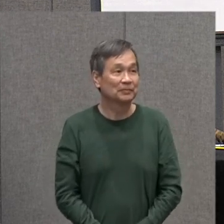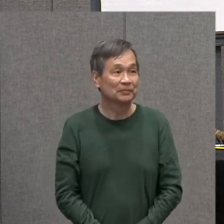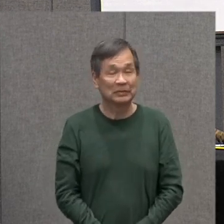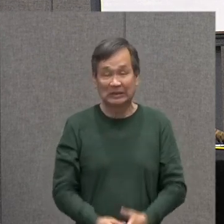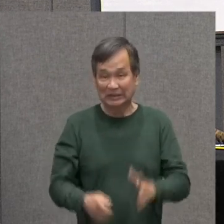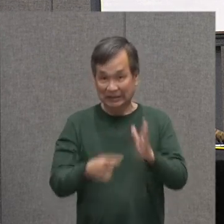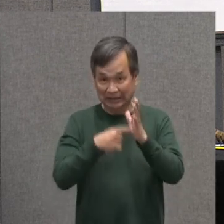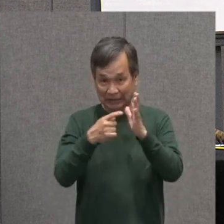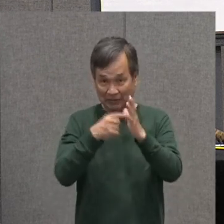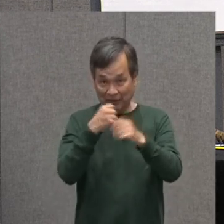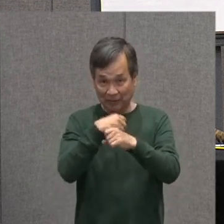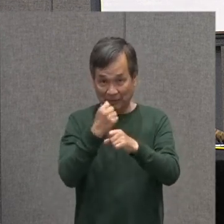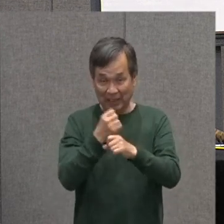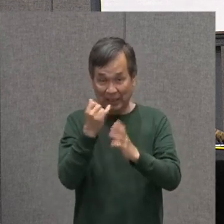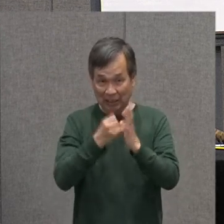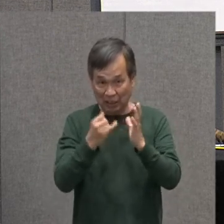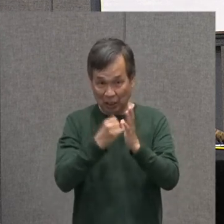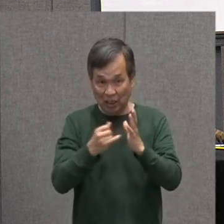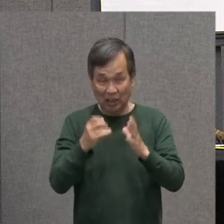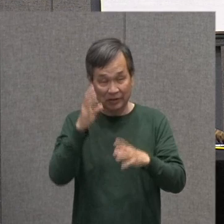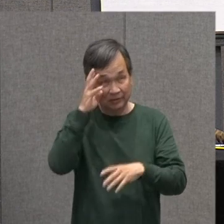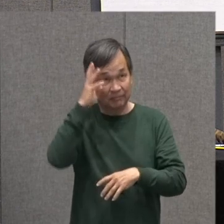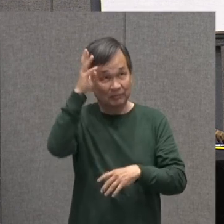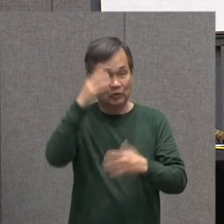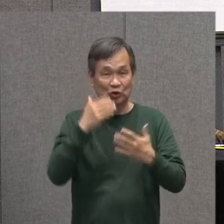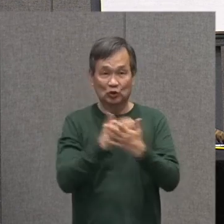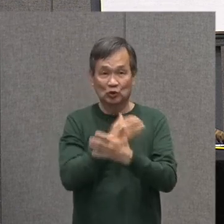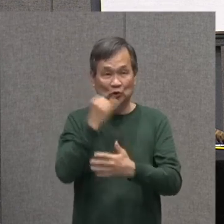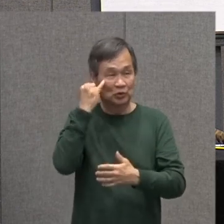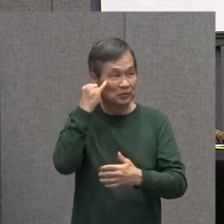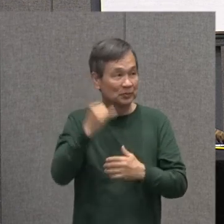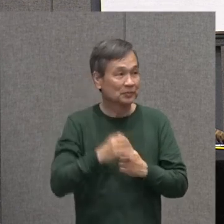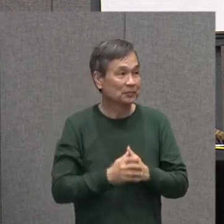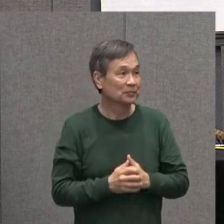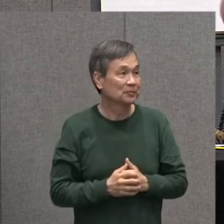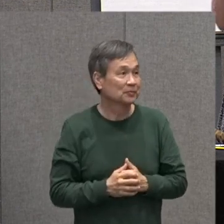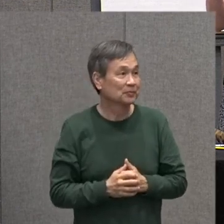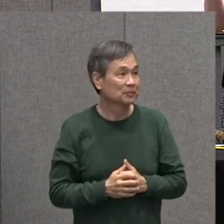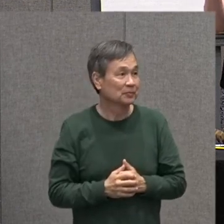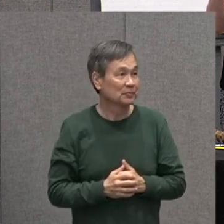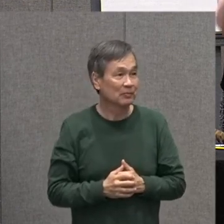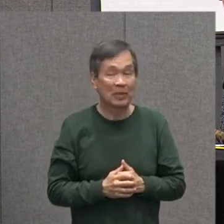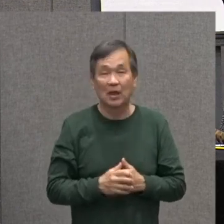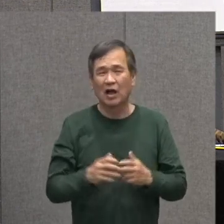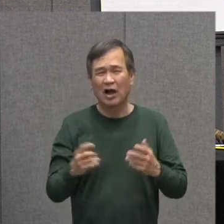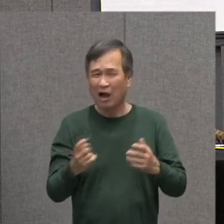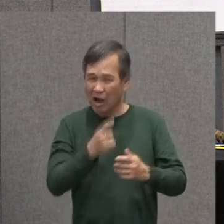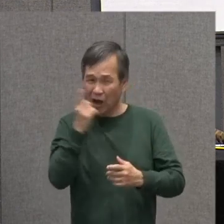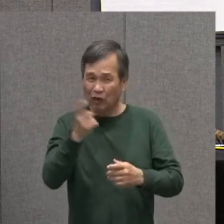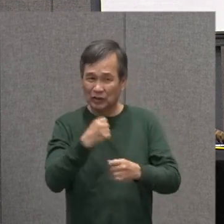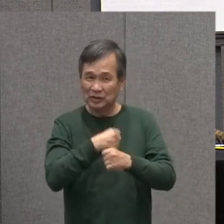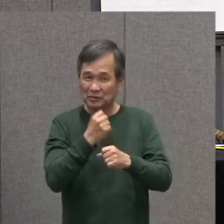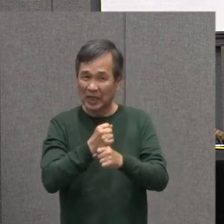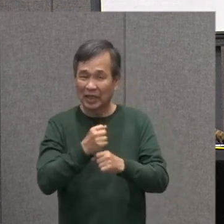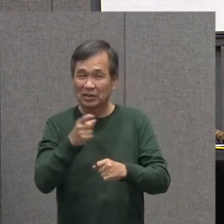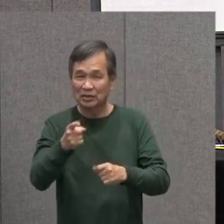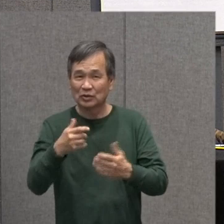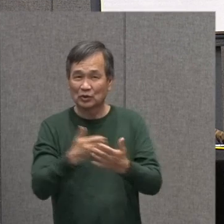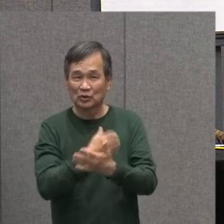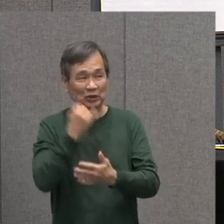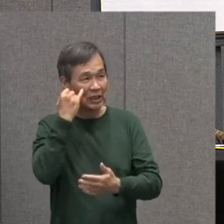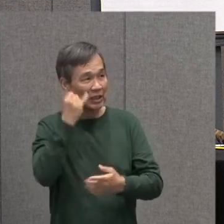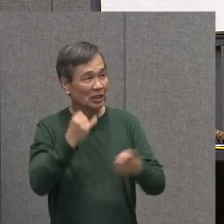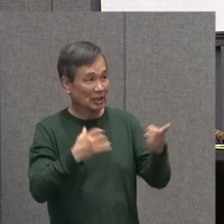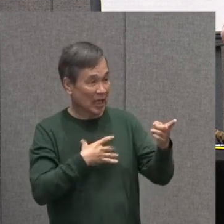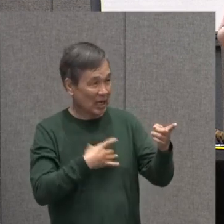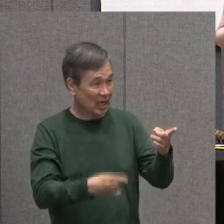you make art, you get new ideas. I would say most of the time when you make art, you end up with new ideas. I like the loops. I